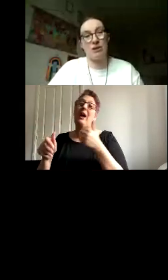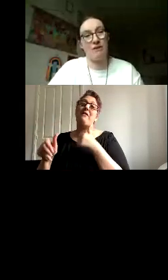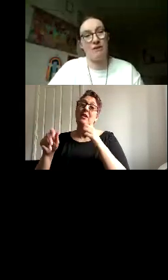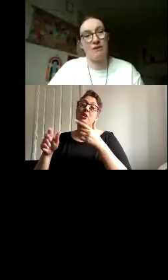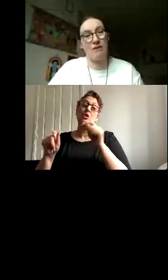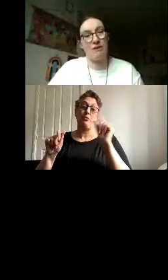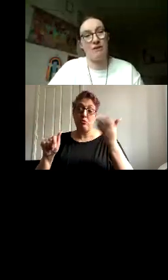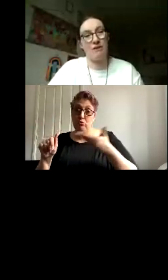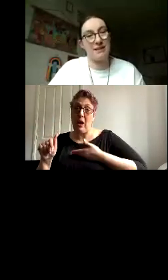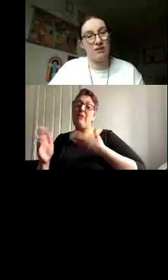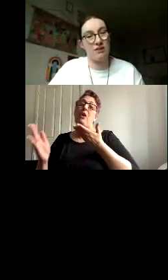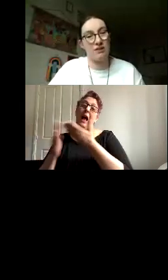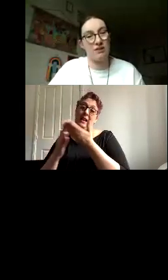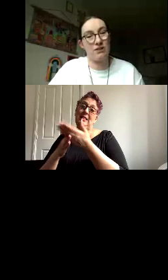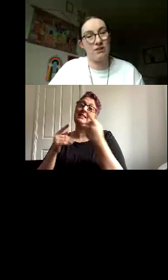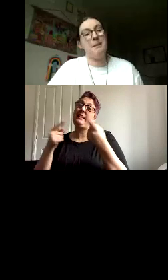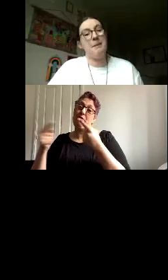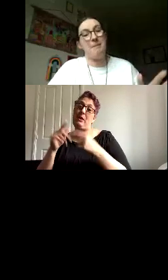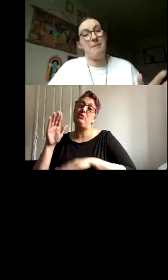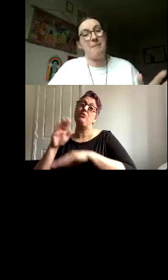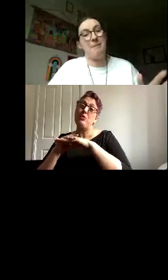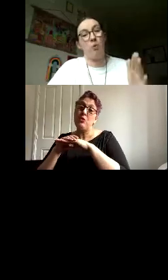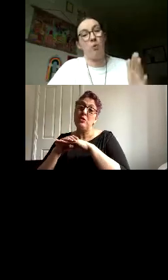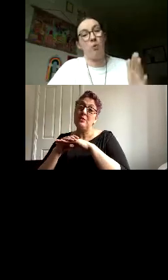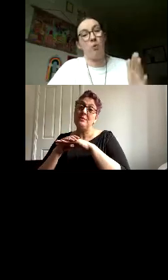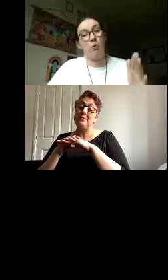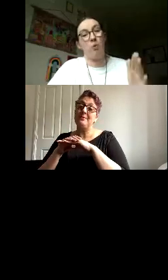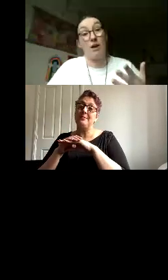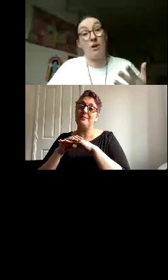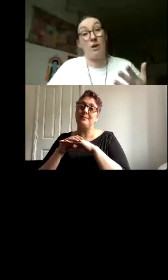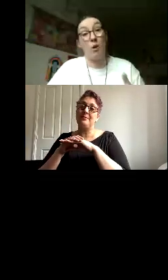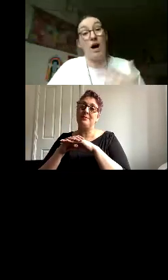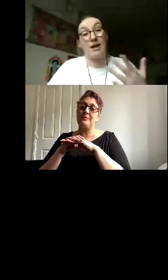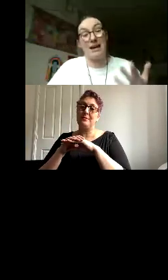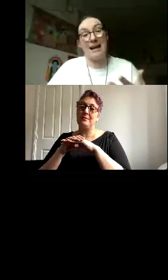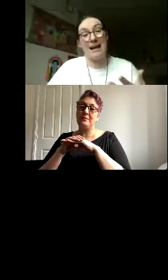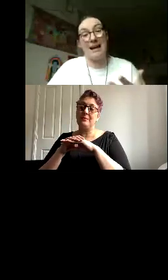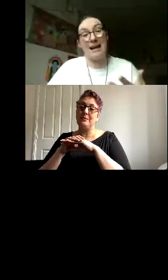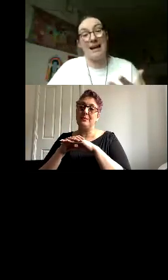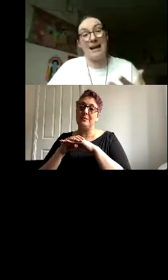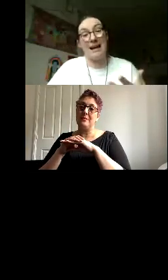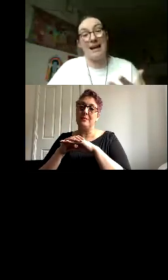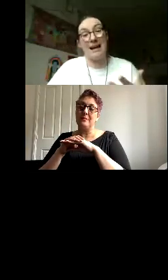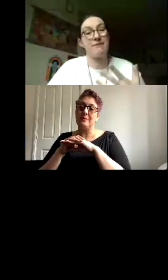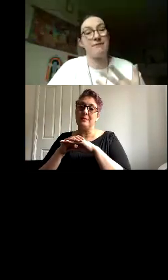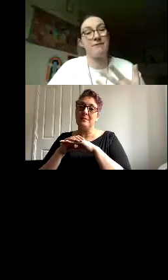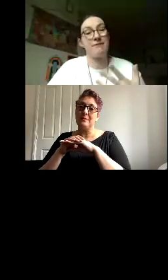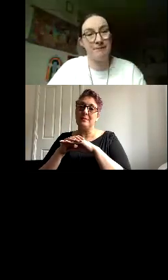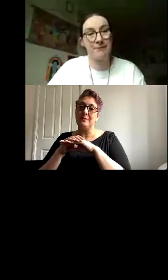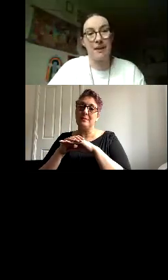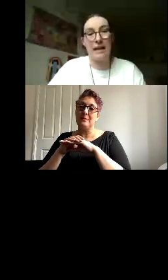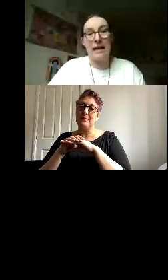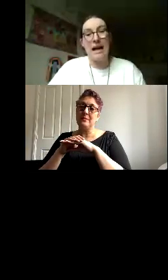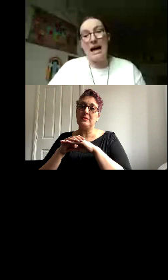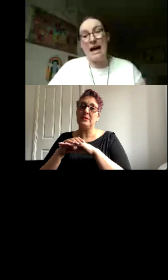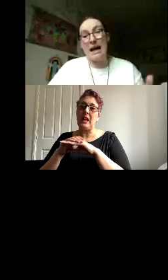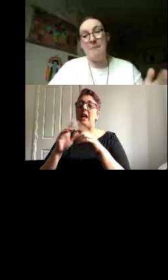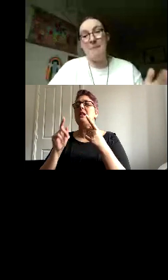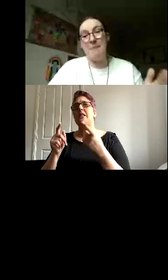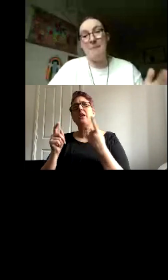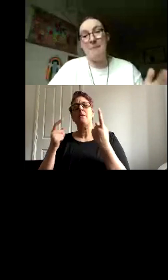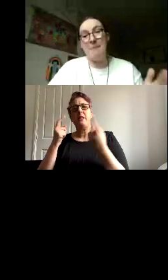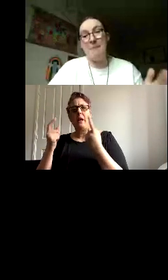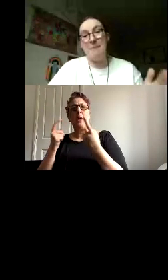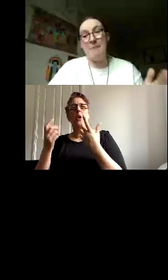to the confines of today's session, about what it's like to work as a deaf doctor,